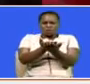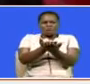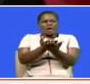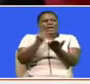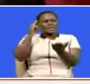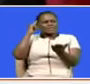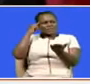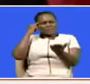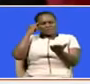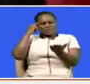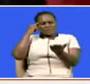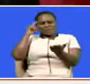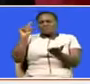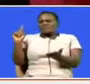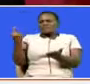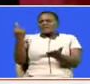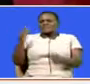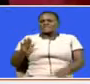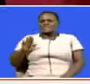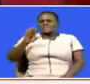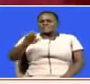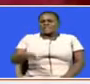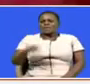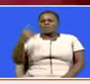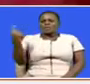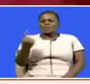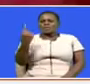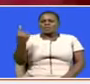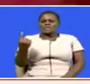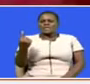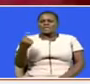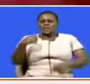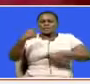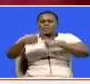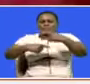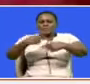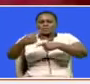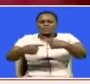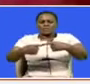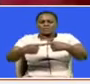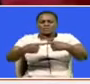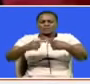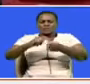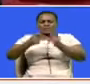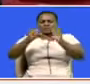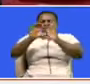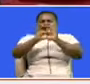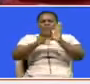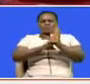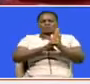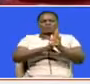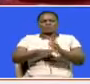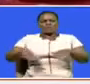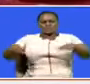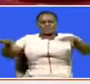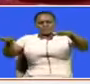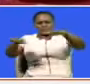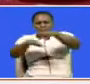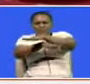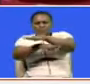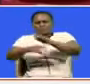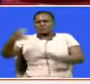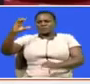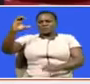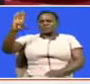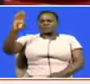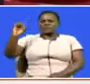I think it's just the first stage in such a process when you are dealing with constitutional commissions. The deputy